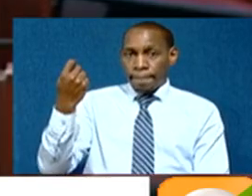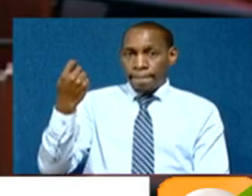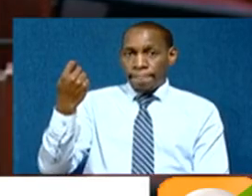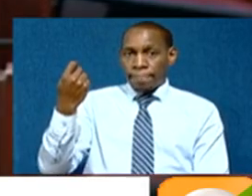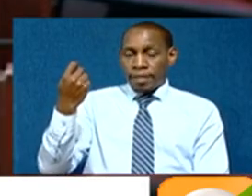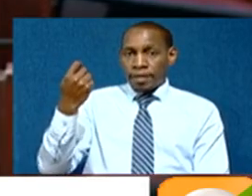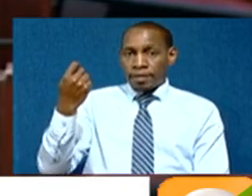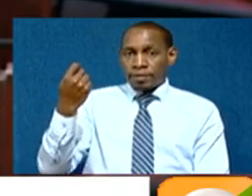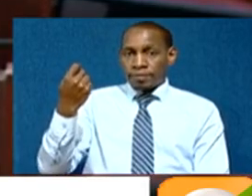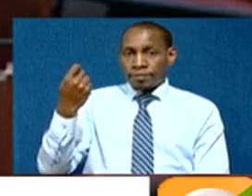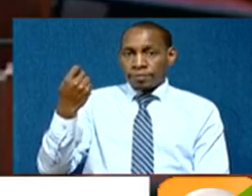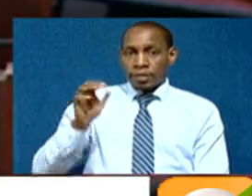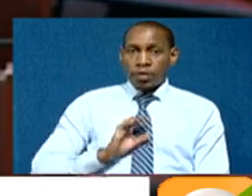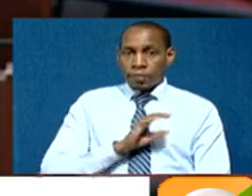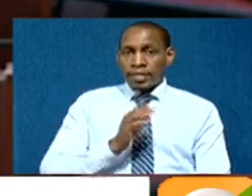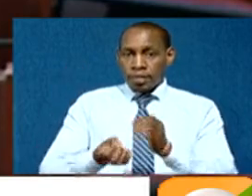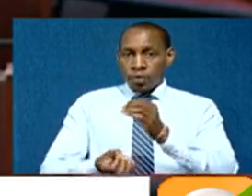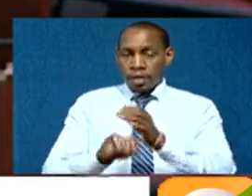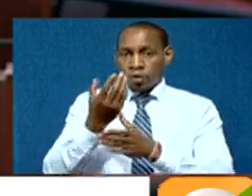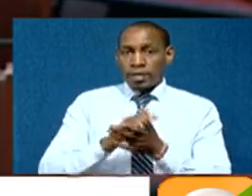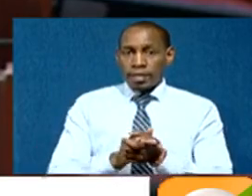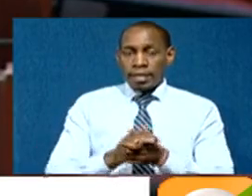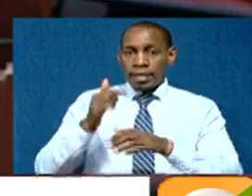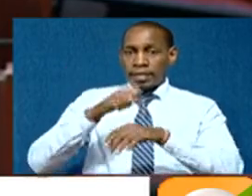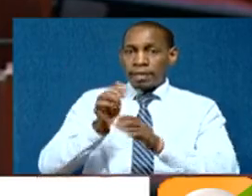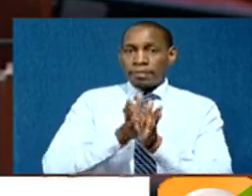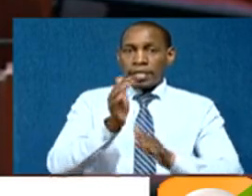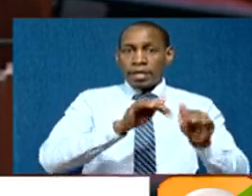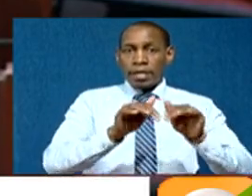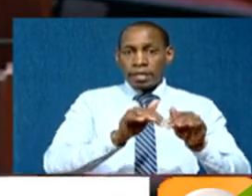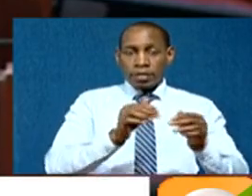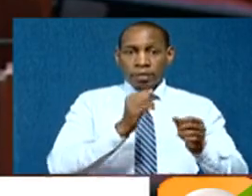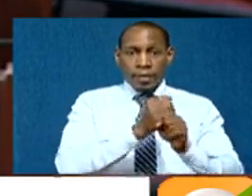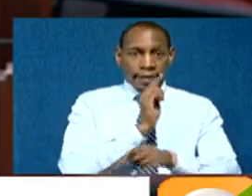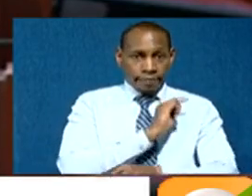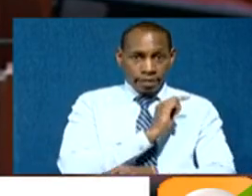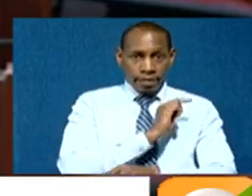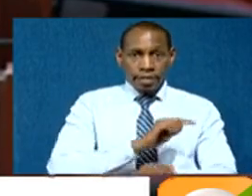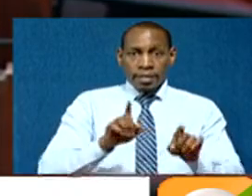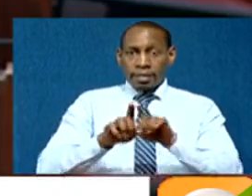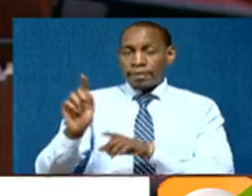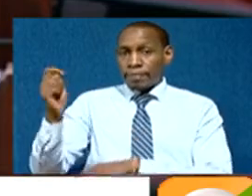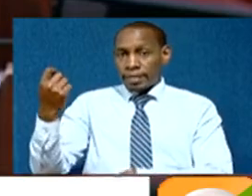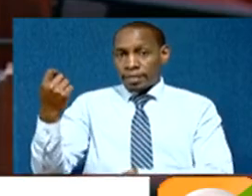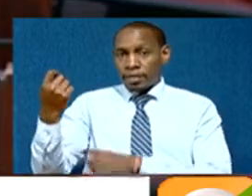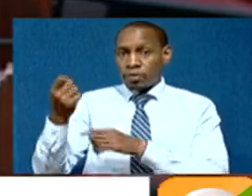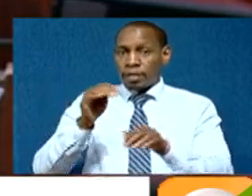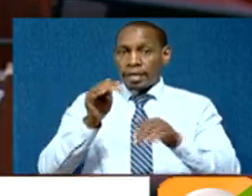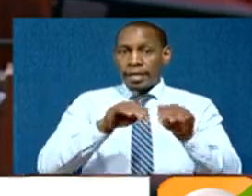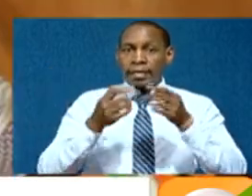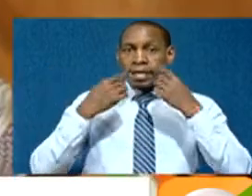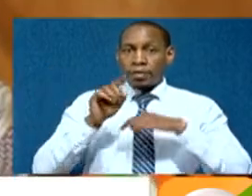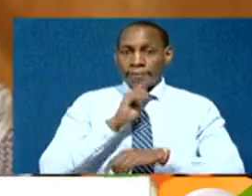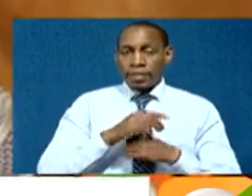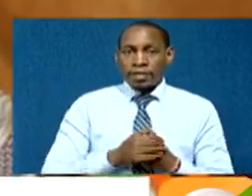Presidential Committee, to be established once the general election has been held and a president-elect